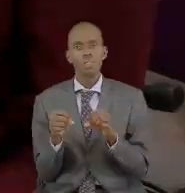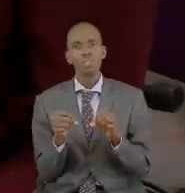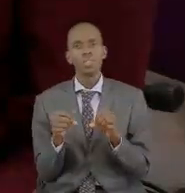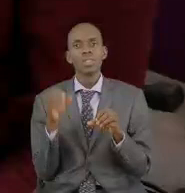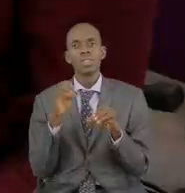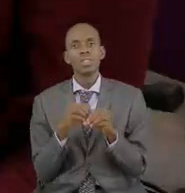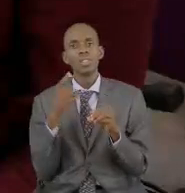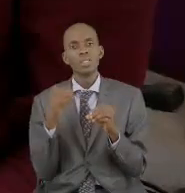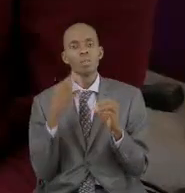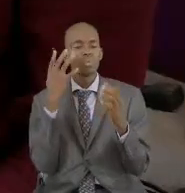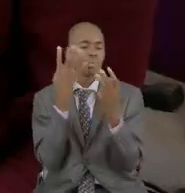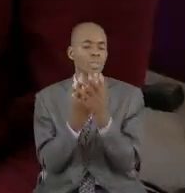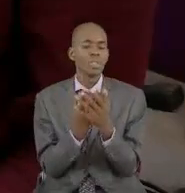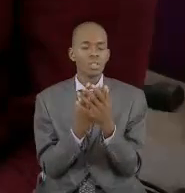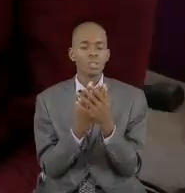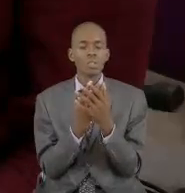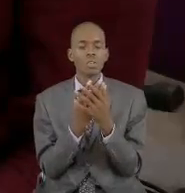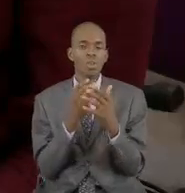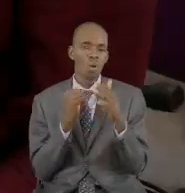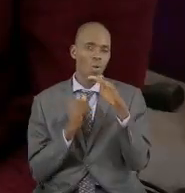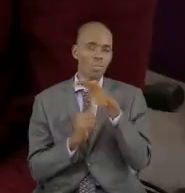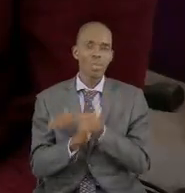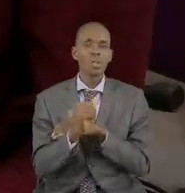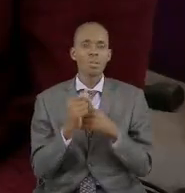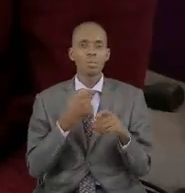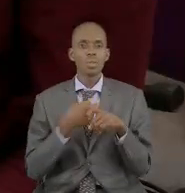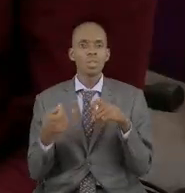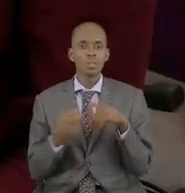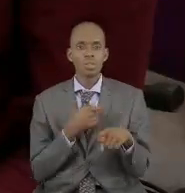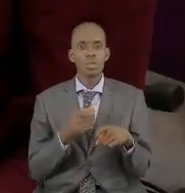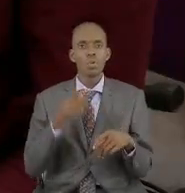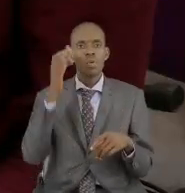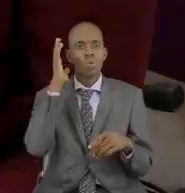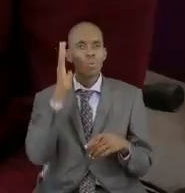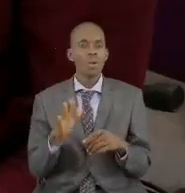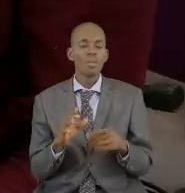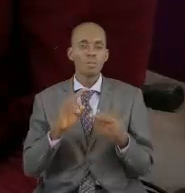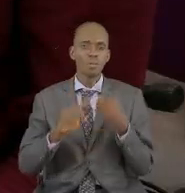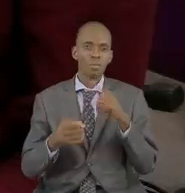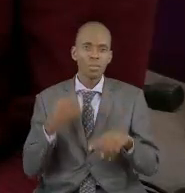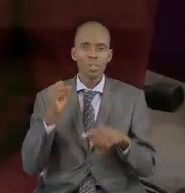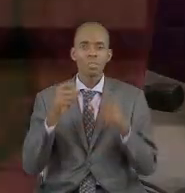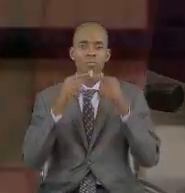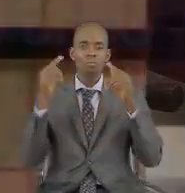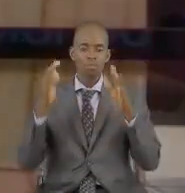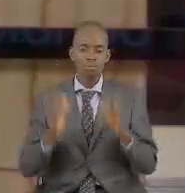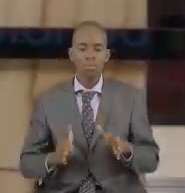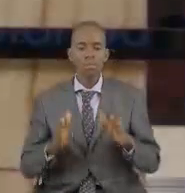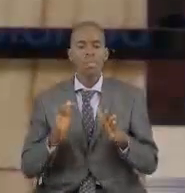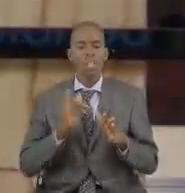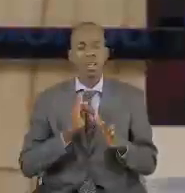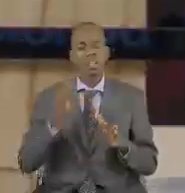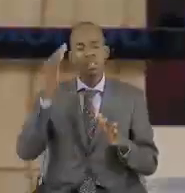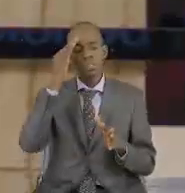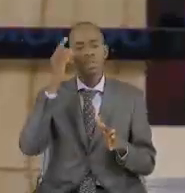the prison, under persecution, with friends, with foes and enemies, I know God